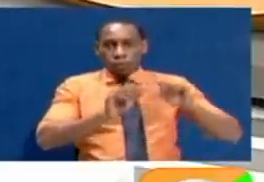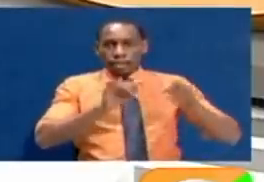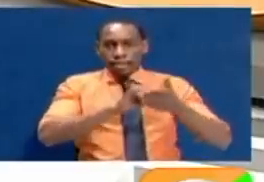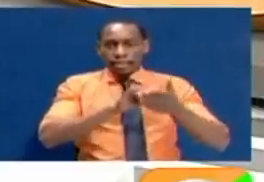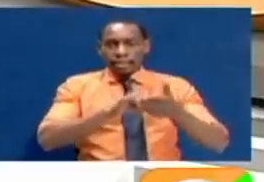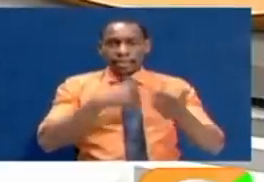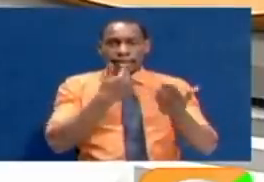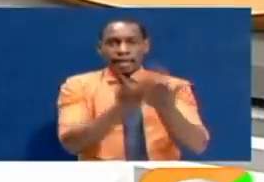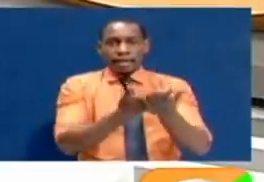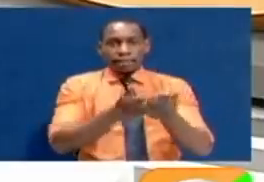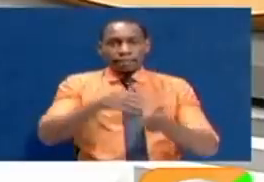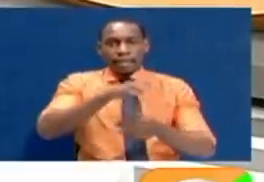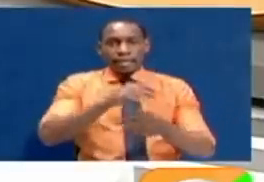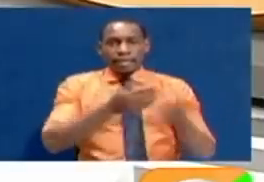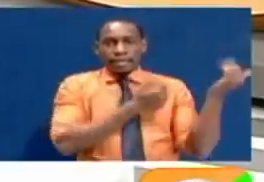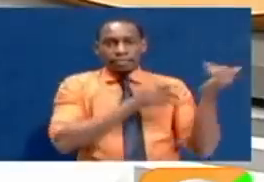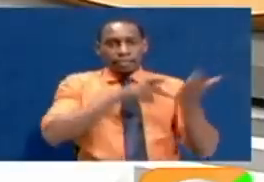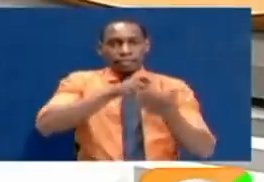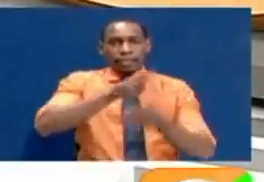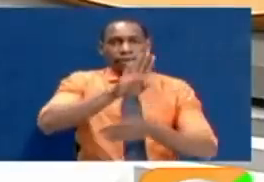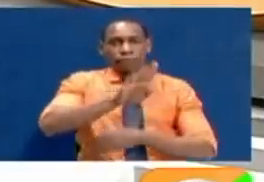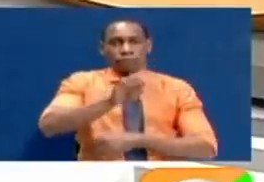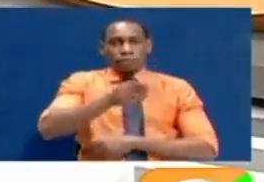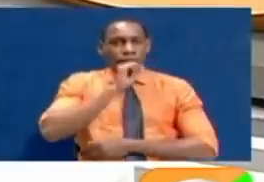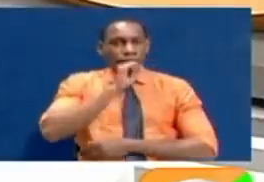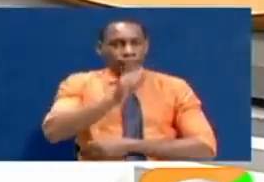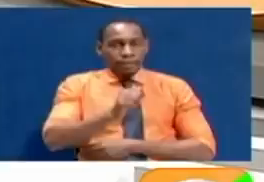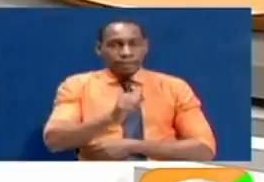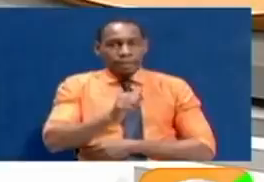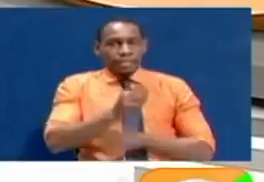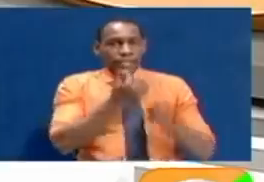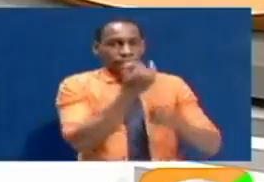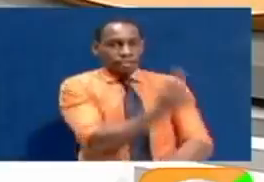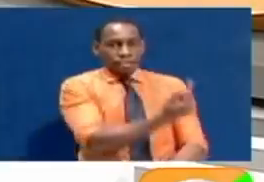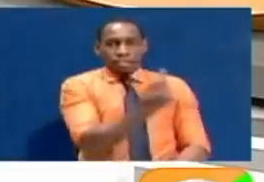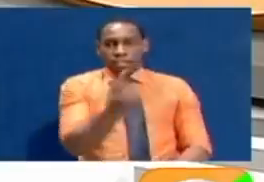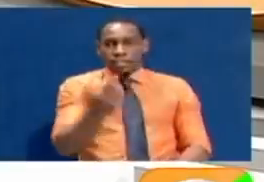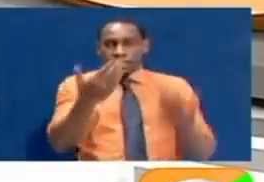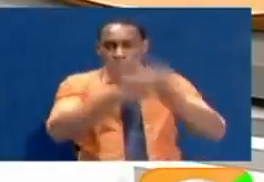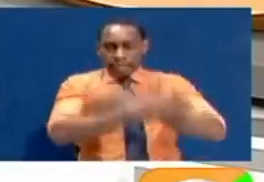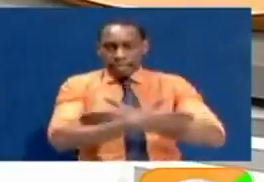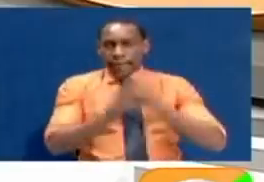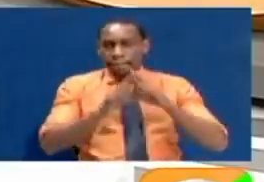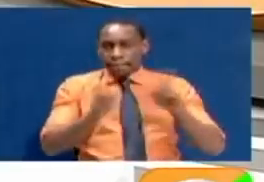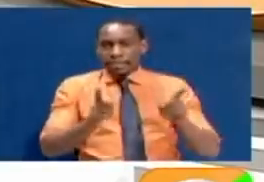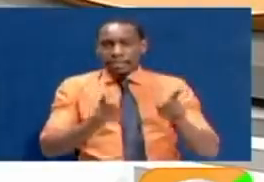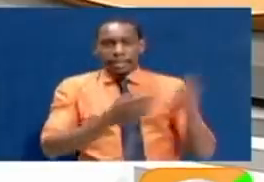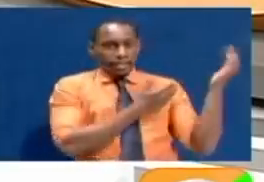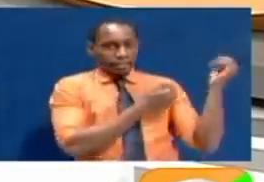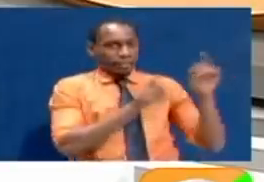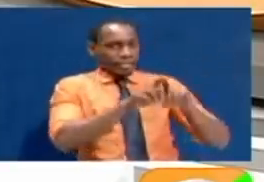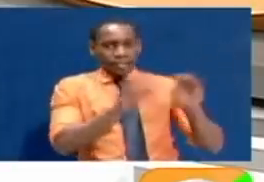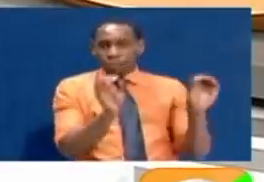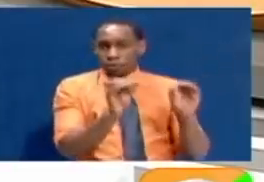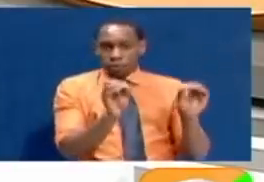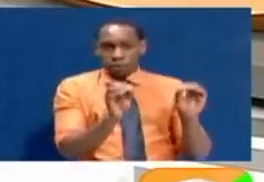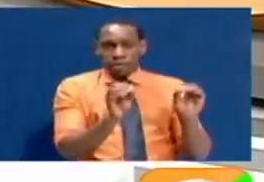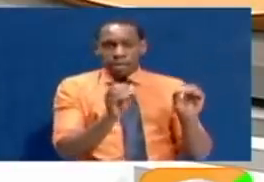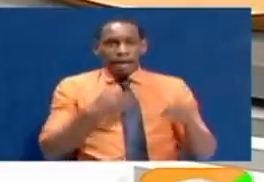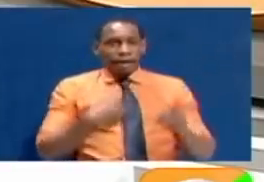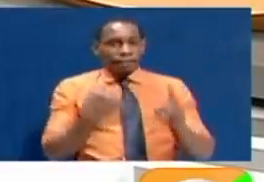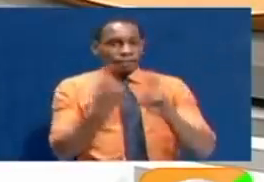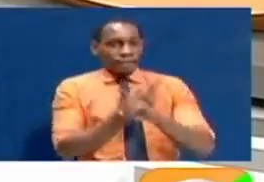to the facility, you're expected to pay 4,500, I'm assuming, per person, per night. However, you weren't expecting that. You got a